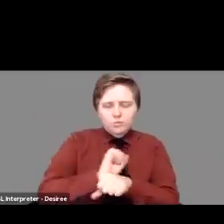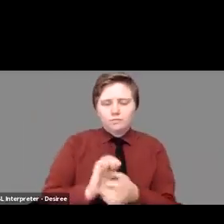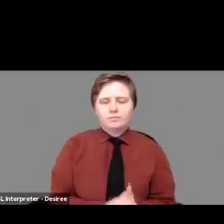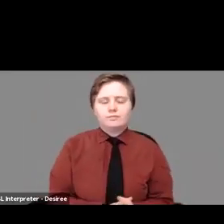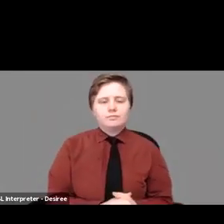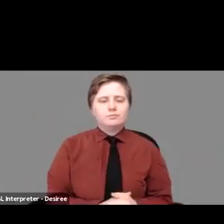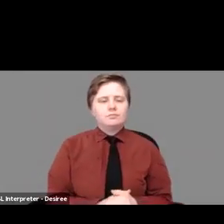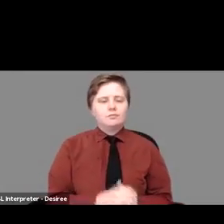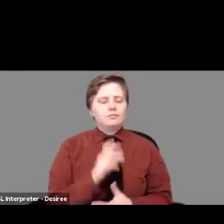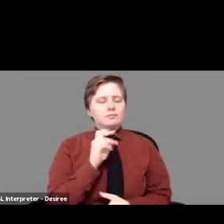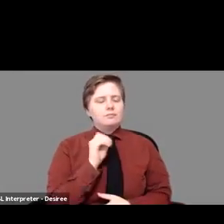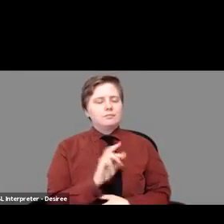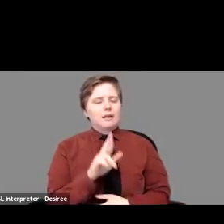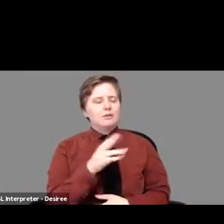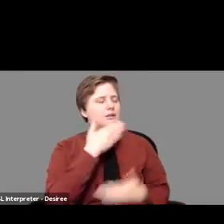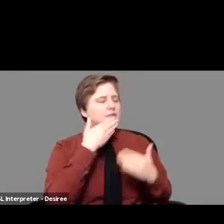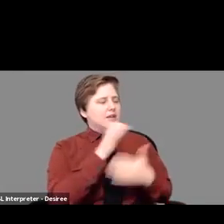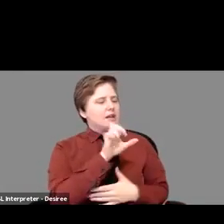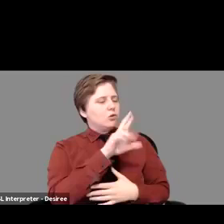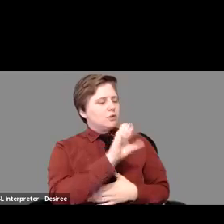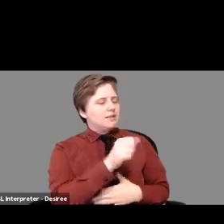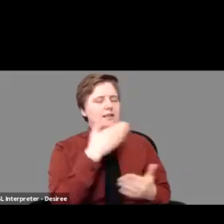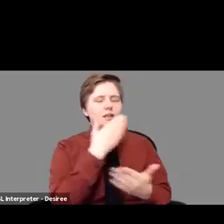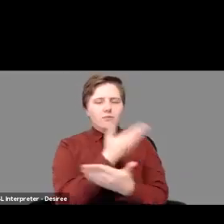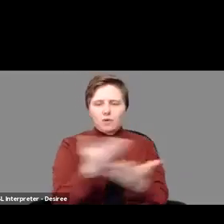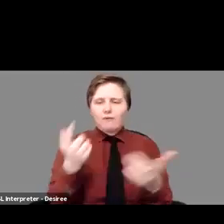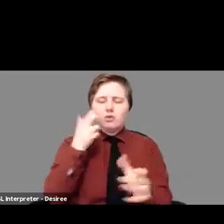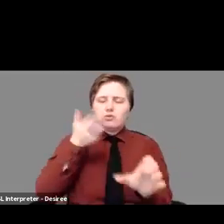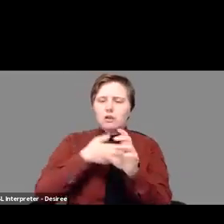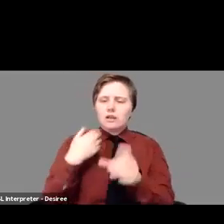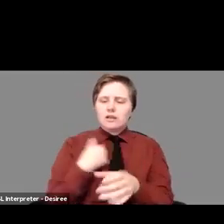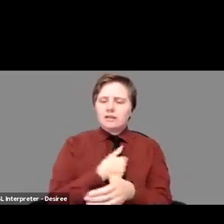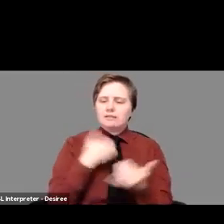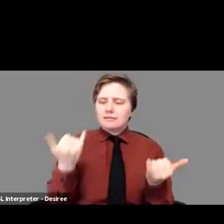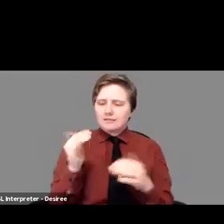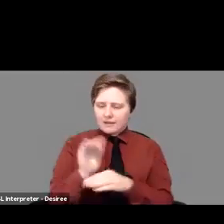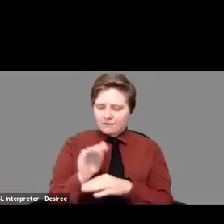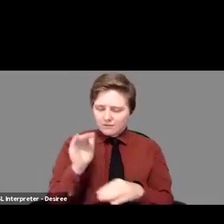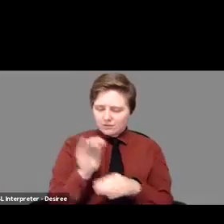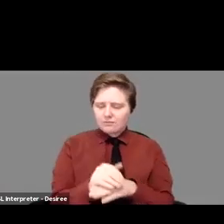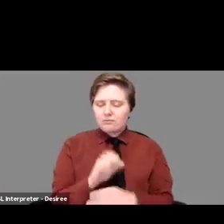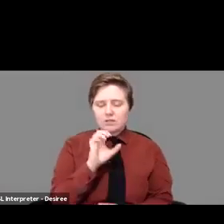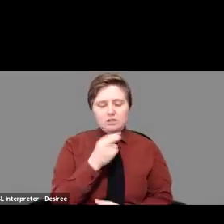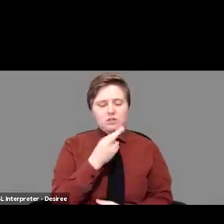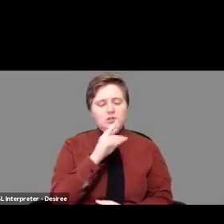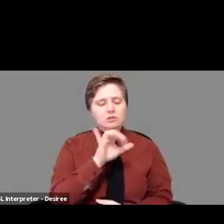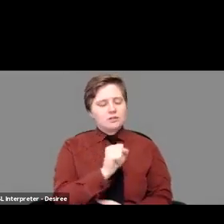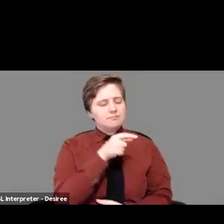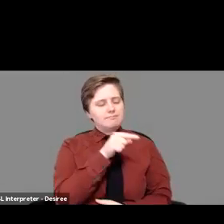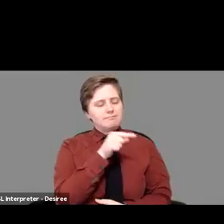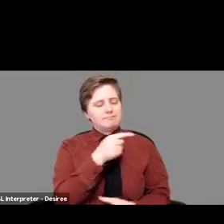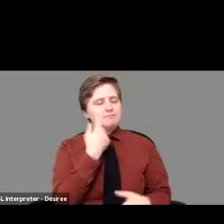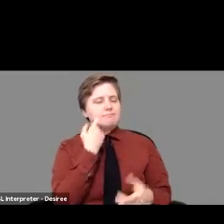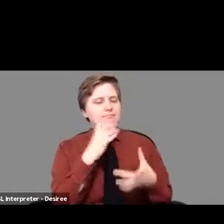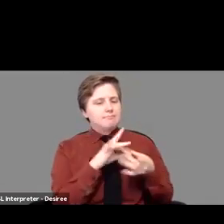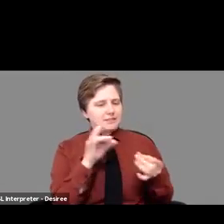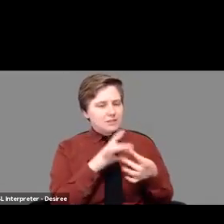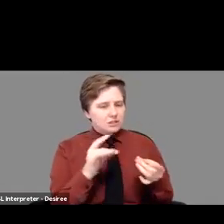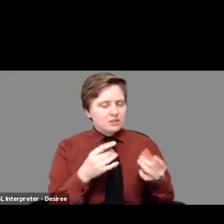Thank you, Chris, and thank you everyone for joining us here this afternoon. As Chris just